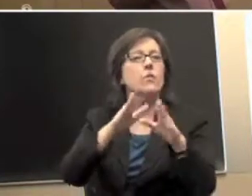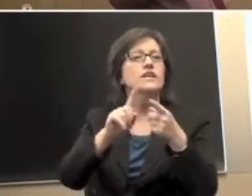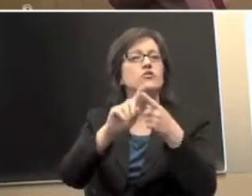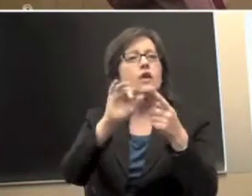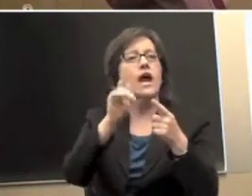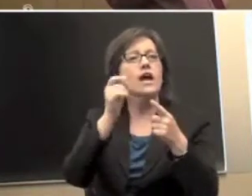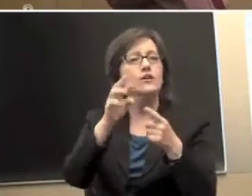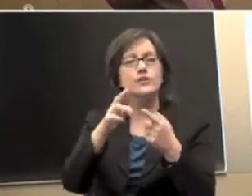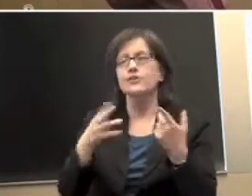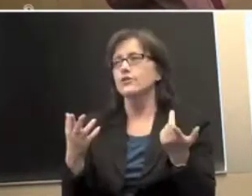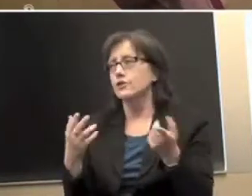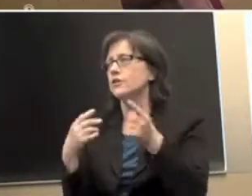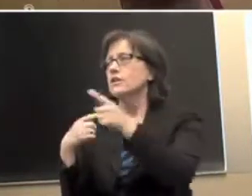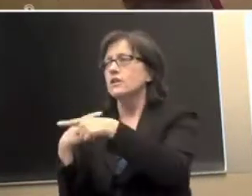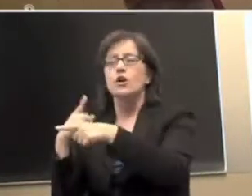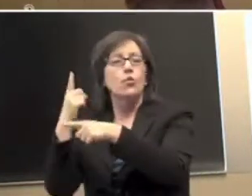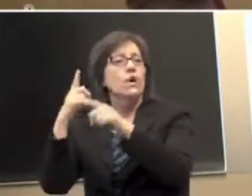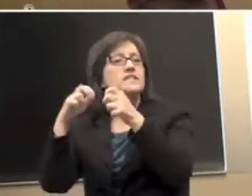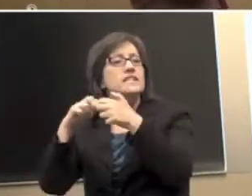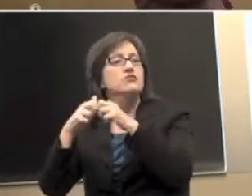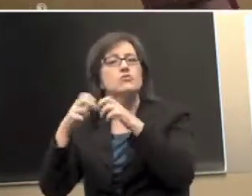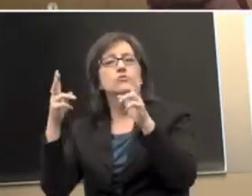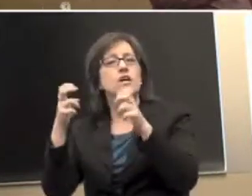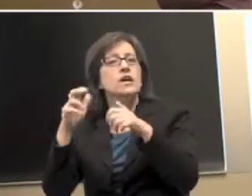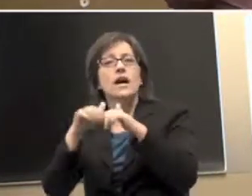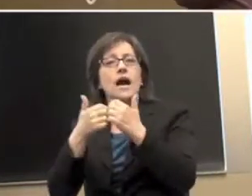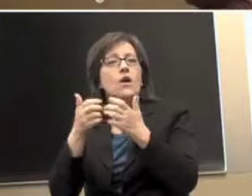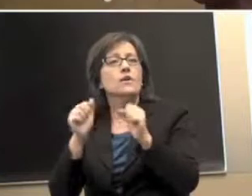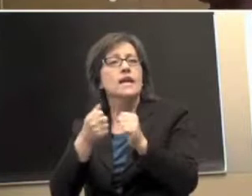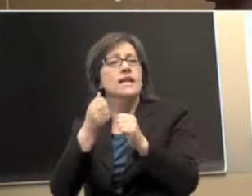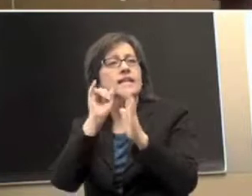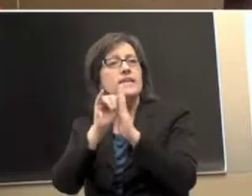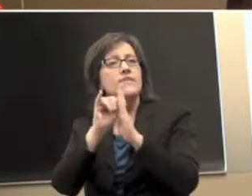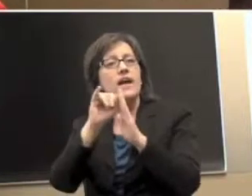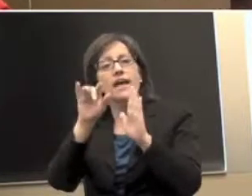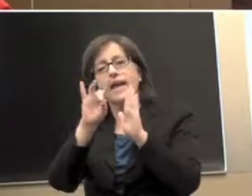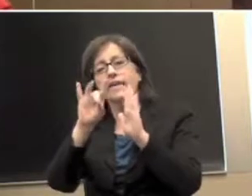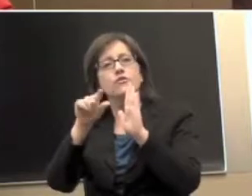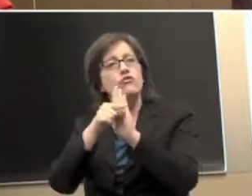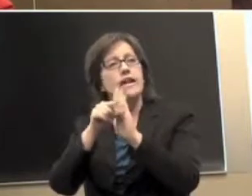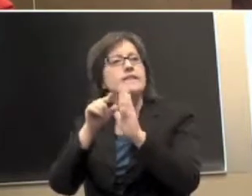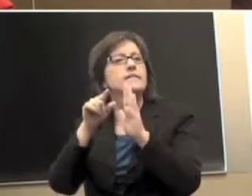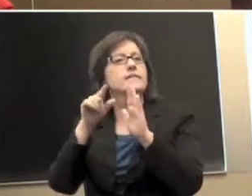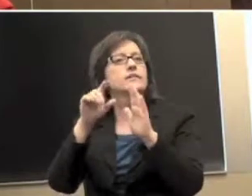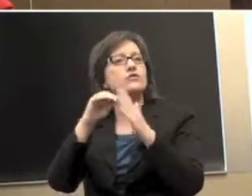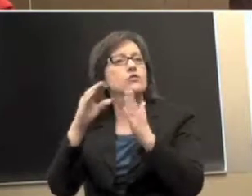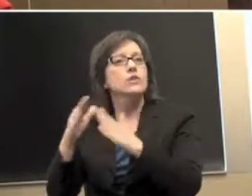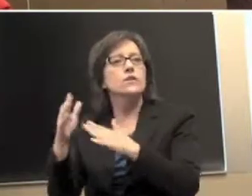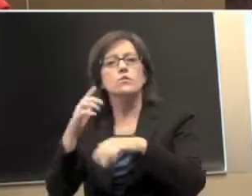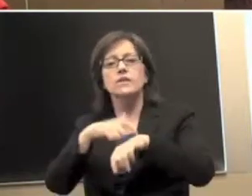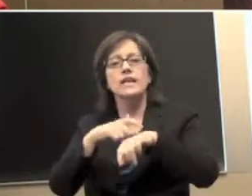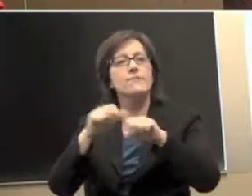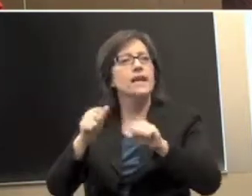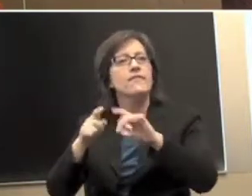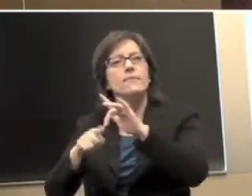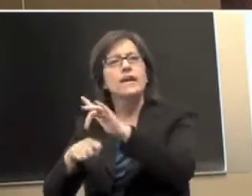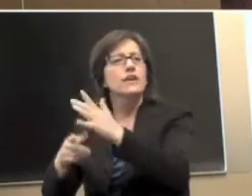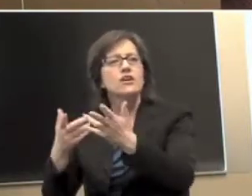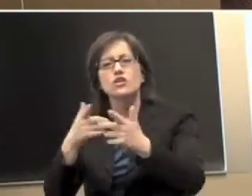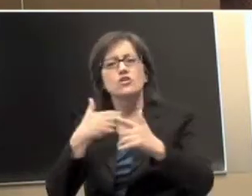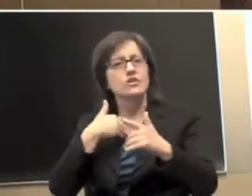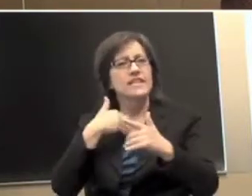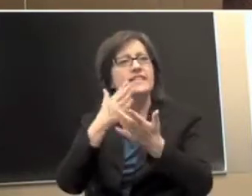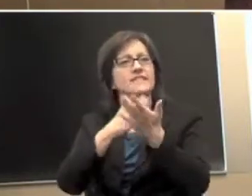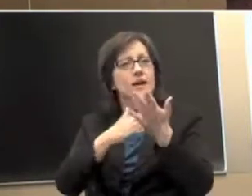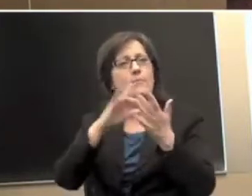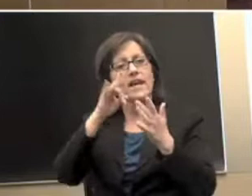8th grade student? All right, so one issue might be what time of the day can they miss? Do you have 8th grade students in your school that need to work on